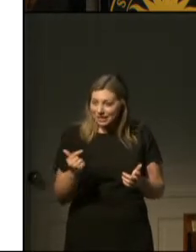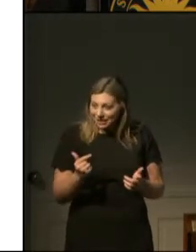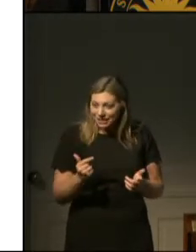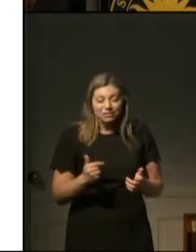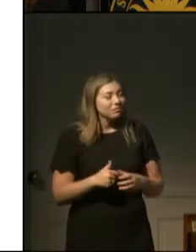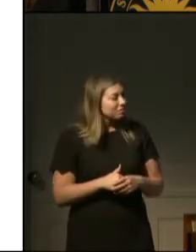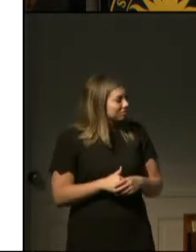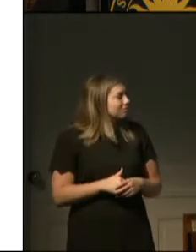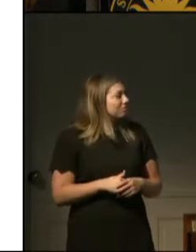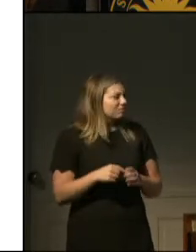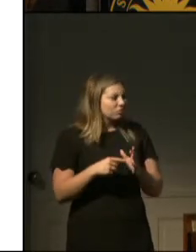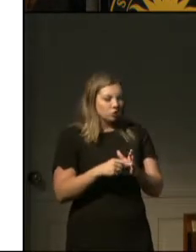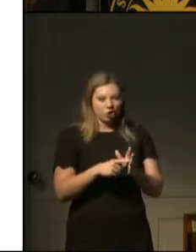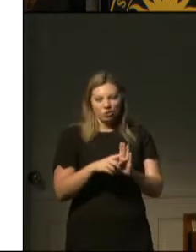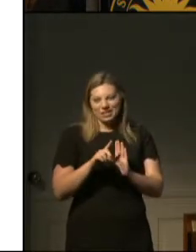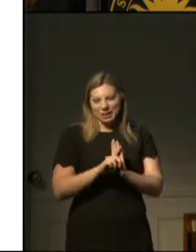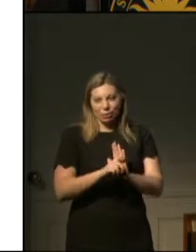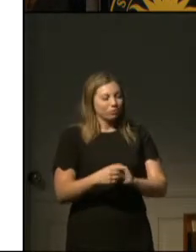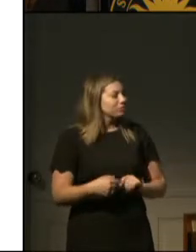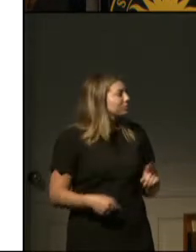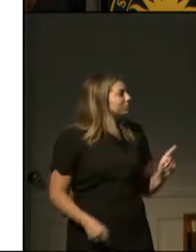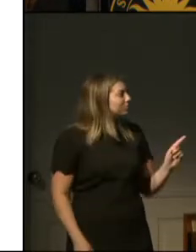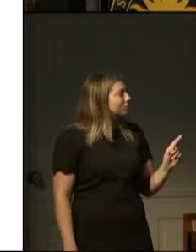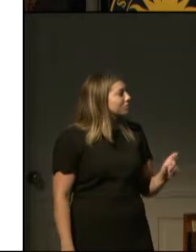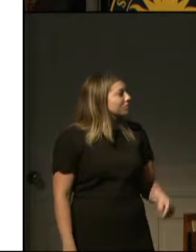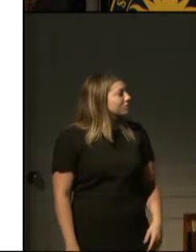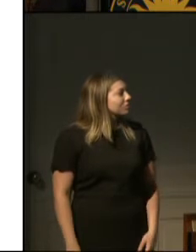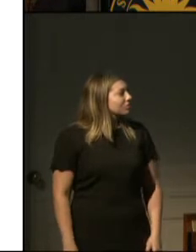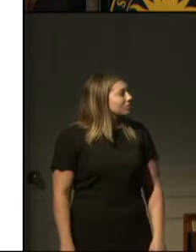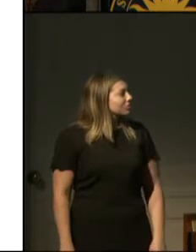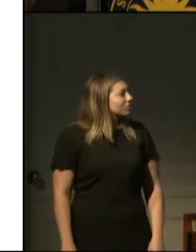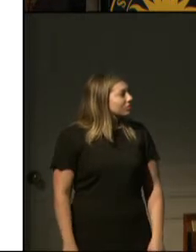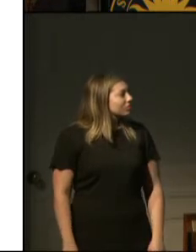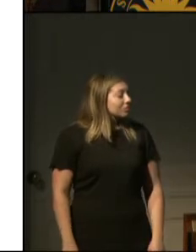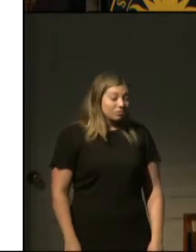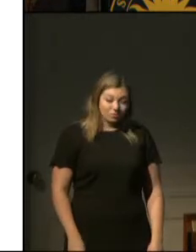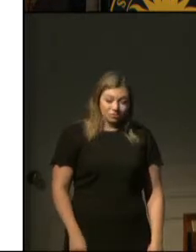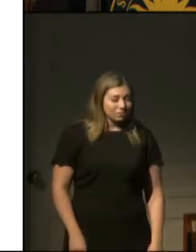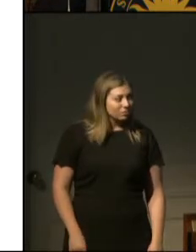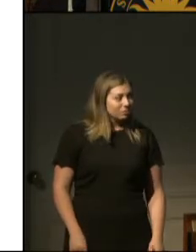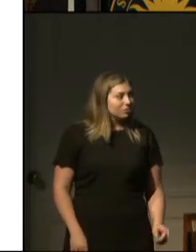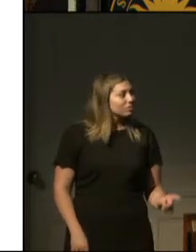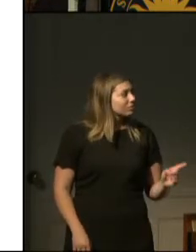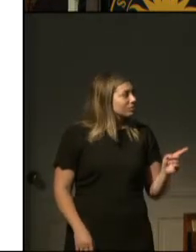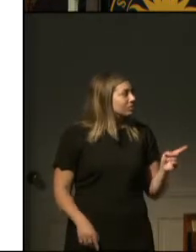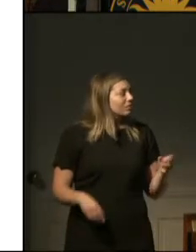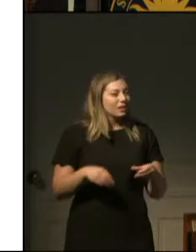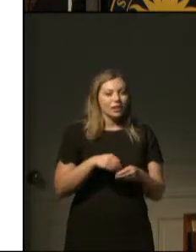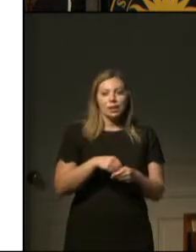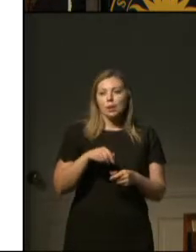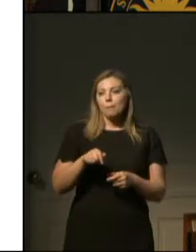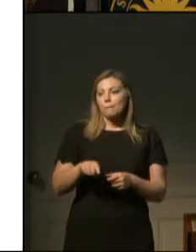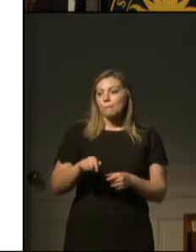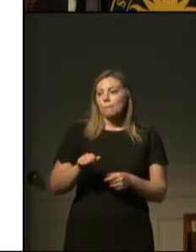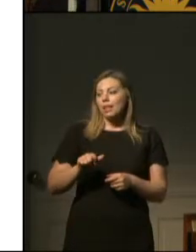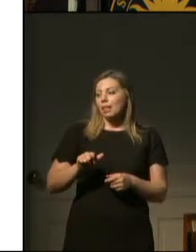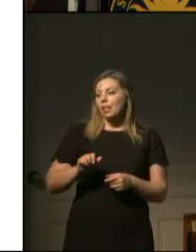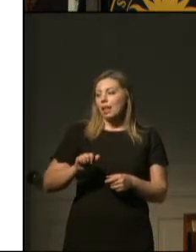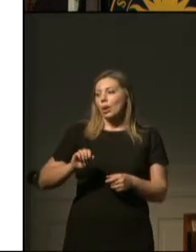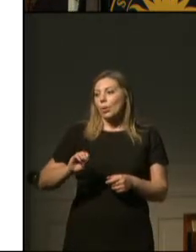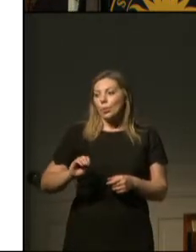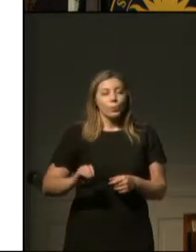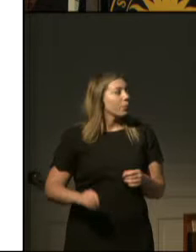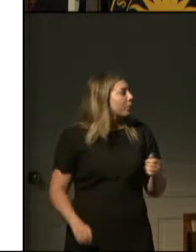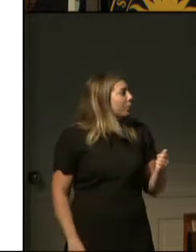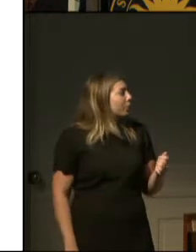demonstration of that. You want to put it inside? That sounds like an interesting experiment. Just drop it in. Oh, it's